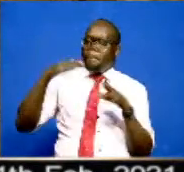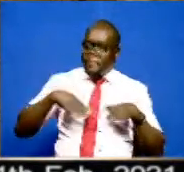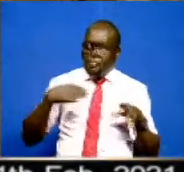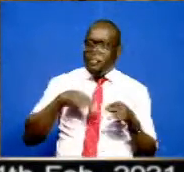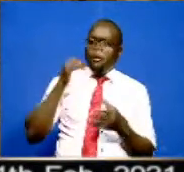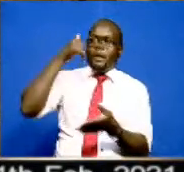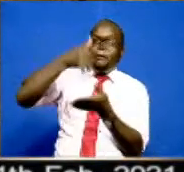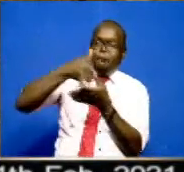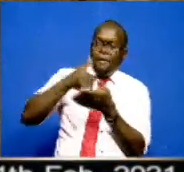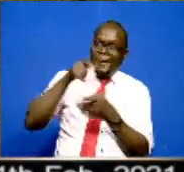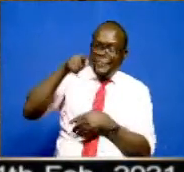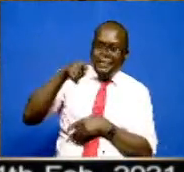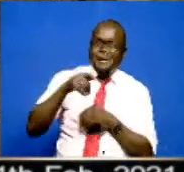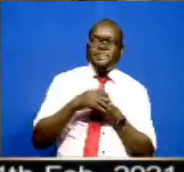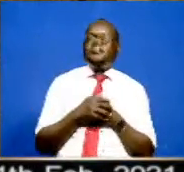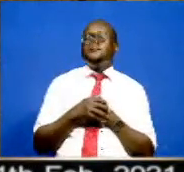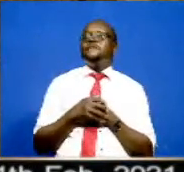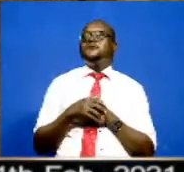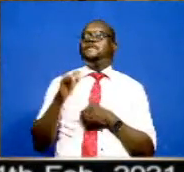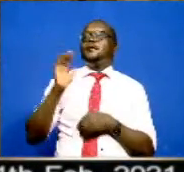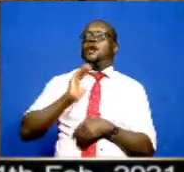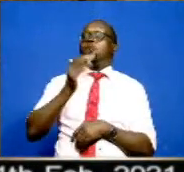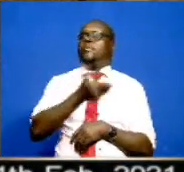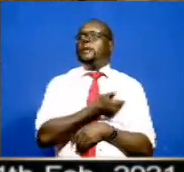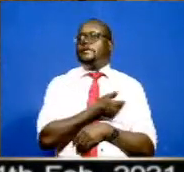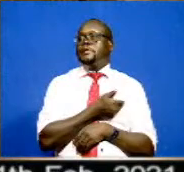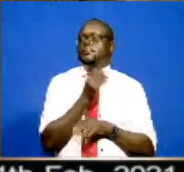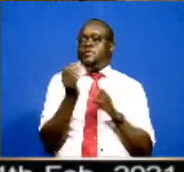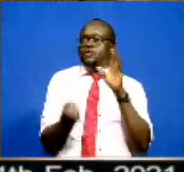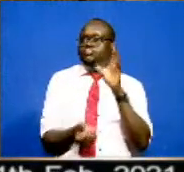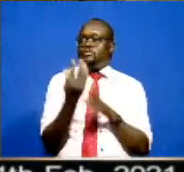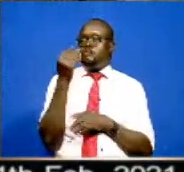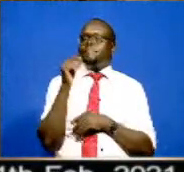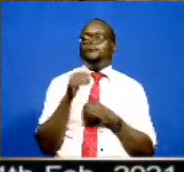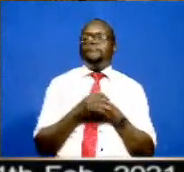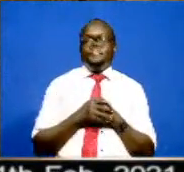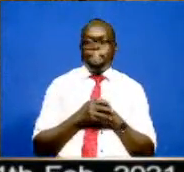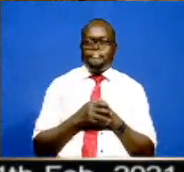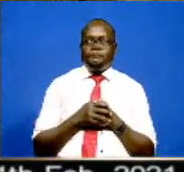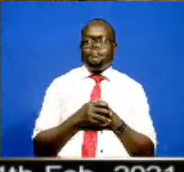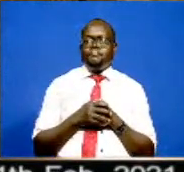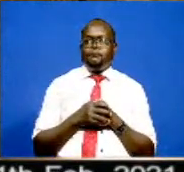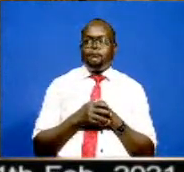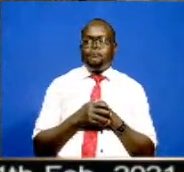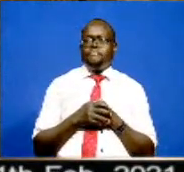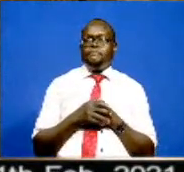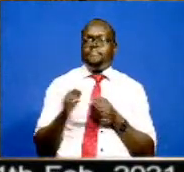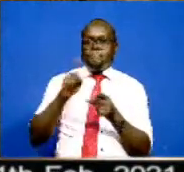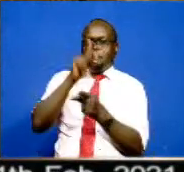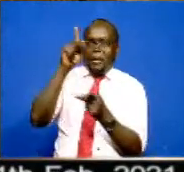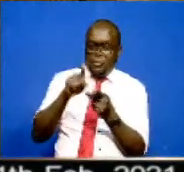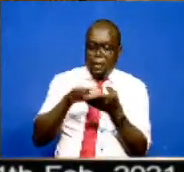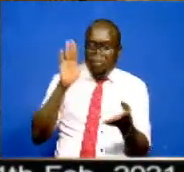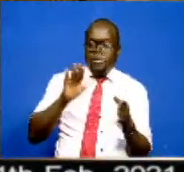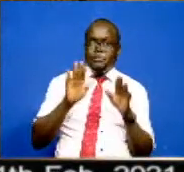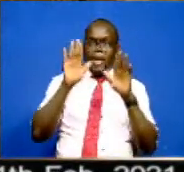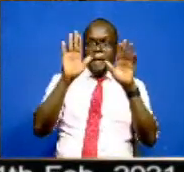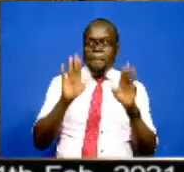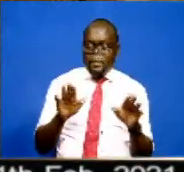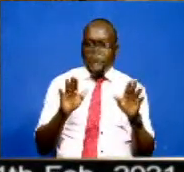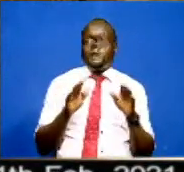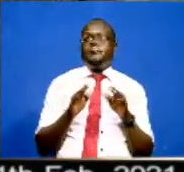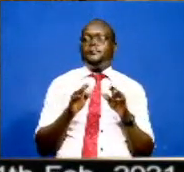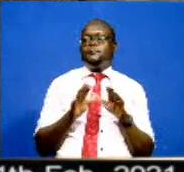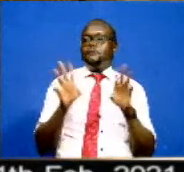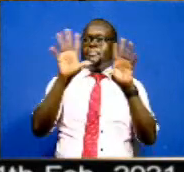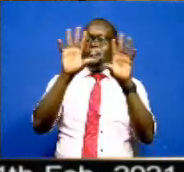in most of these committees which are being reconstituted, sessional committees, and particularly, more importantly, the